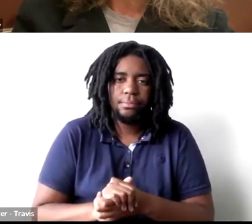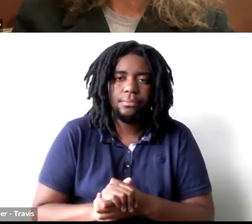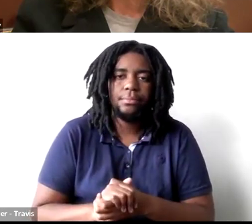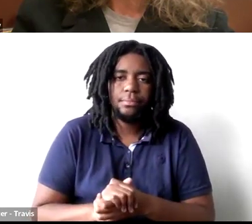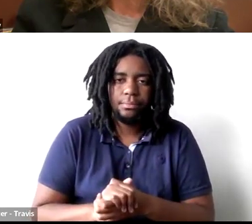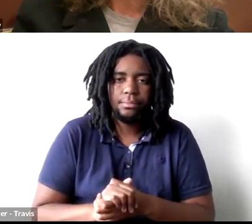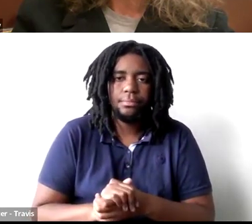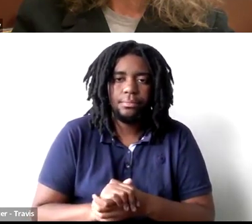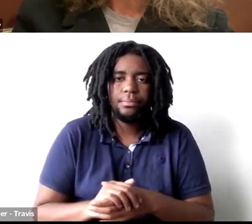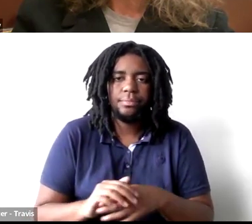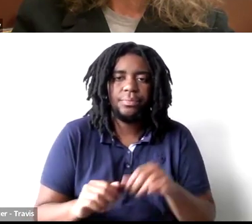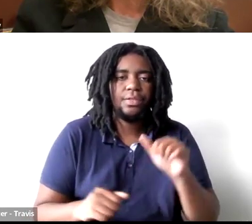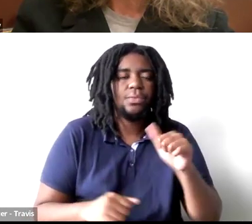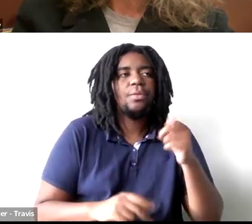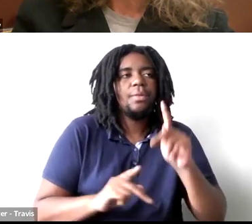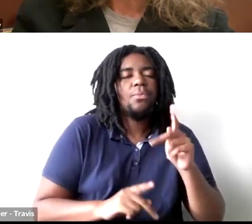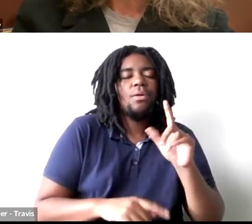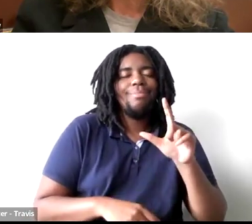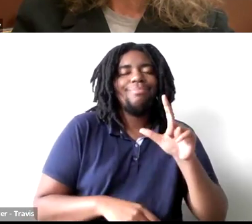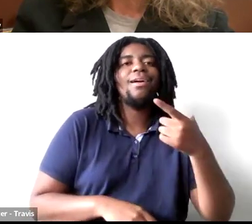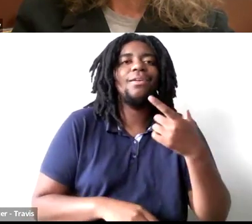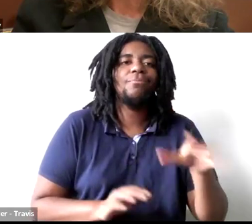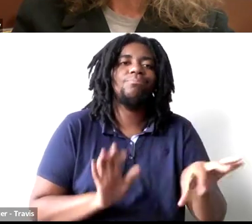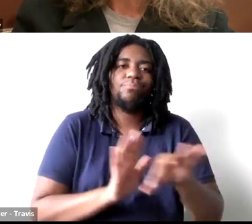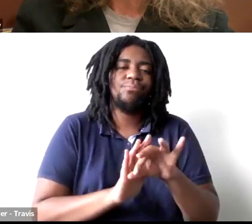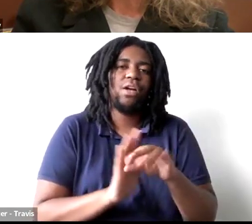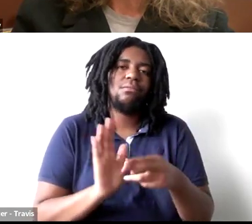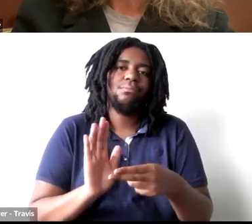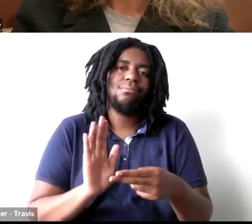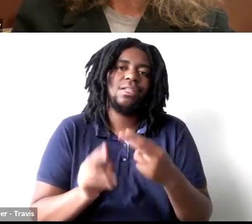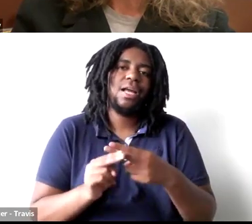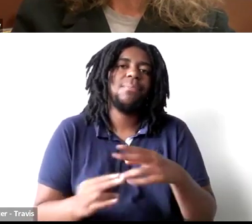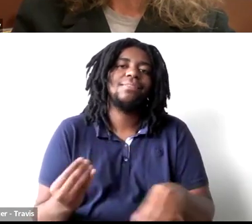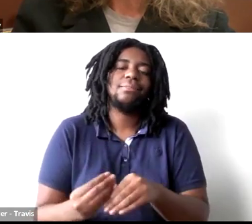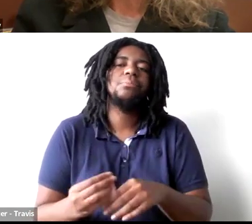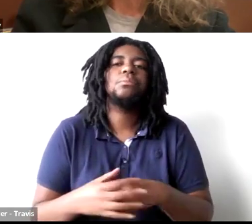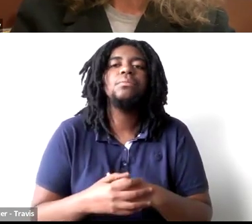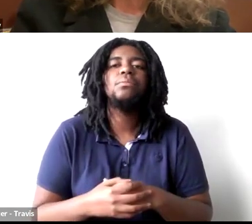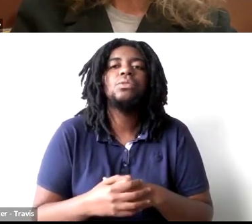another reference and they could annotate it. So it's challenging.